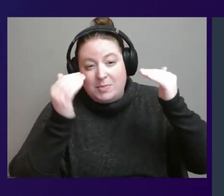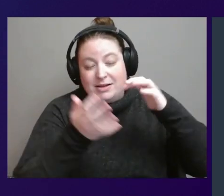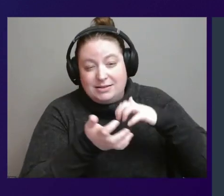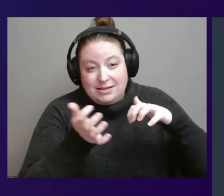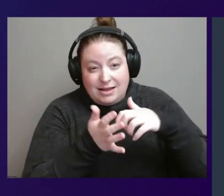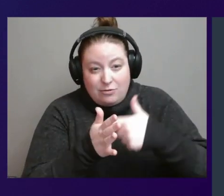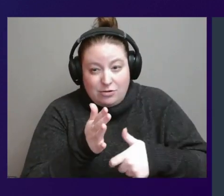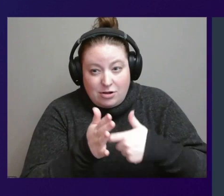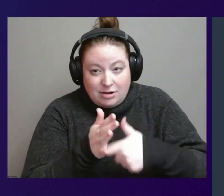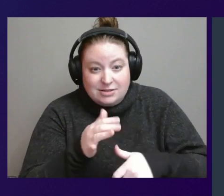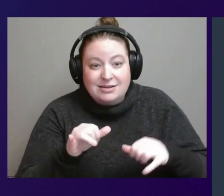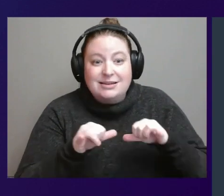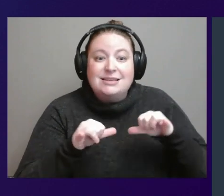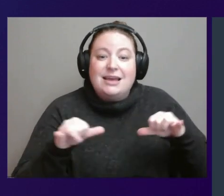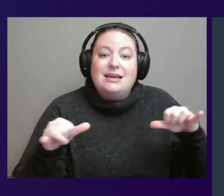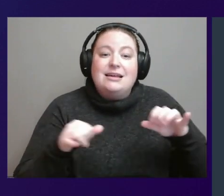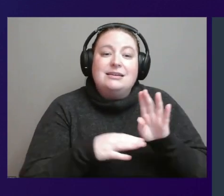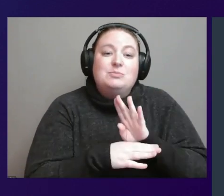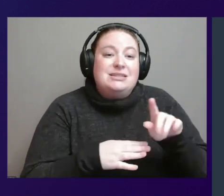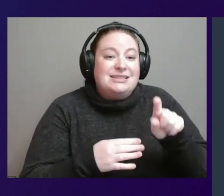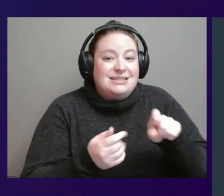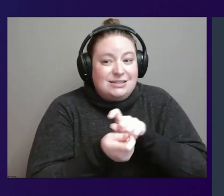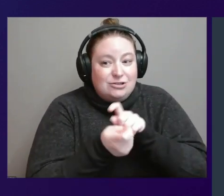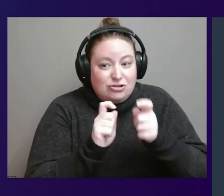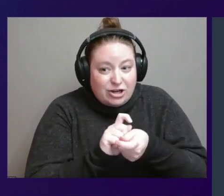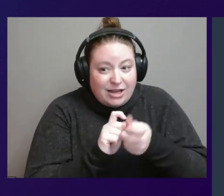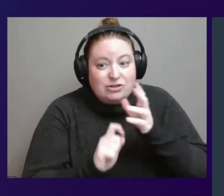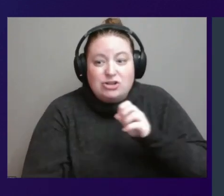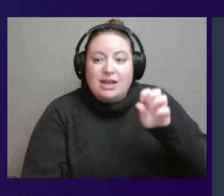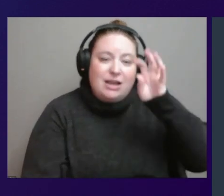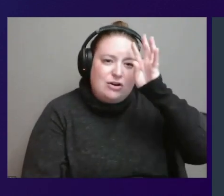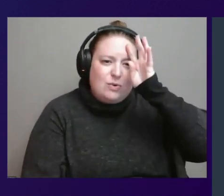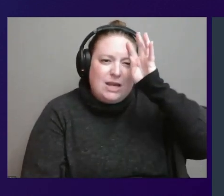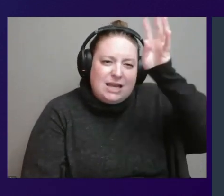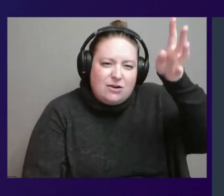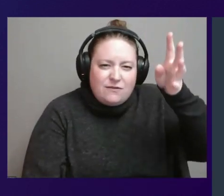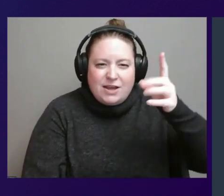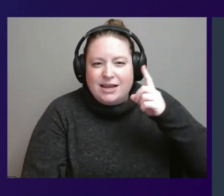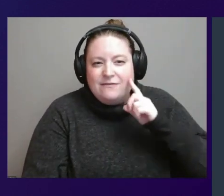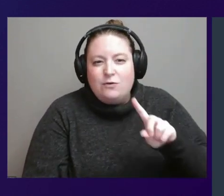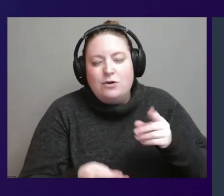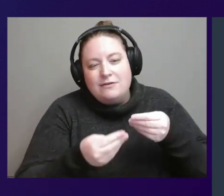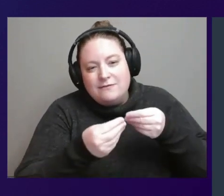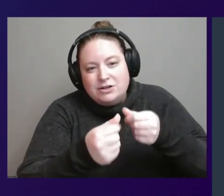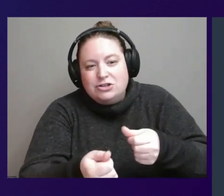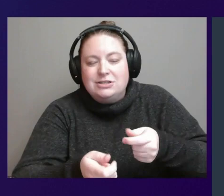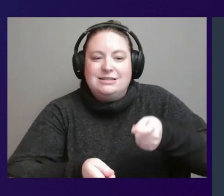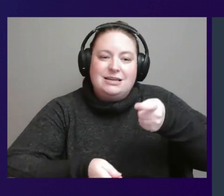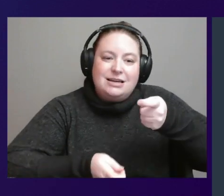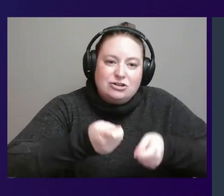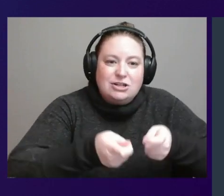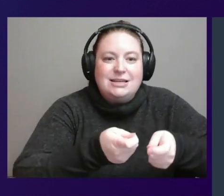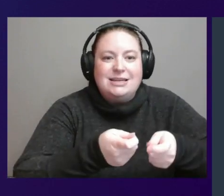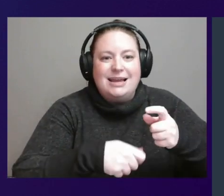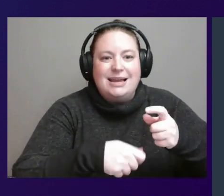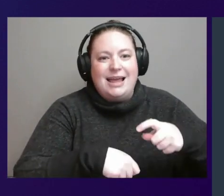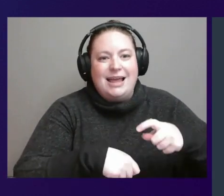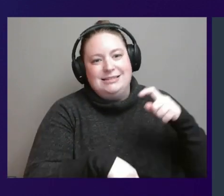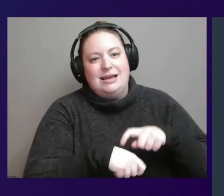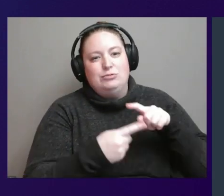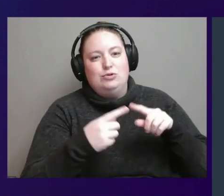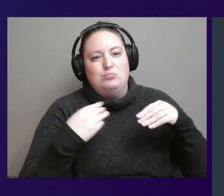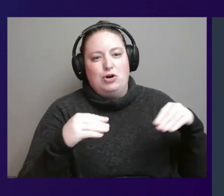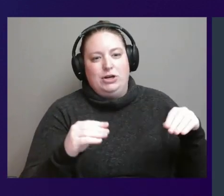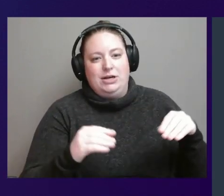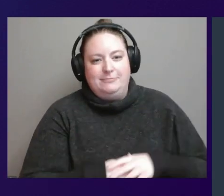needs change, and then especially innovate to improve efficiency, agility, and time to market. You know, AWS helps you